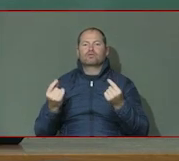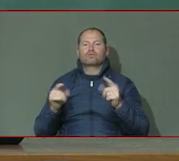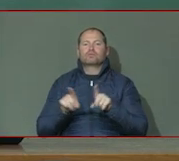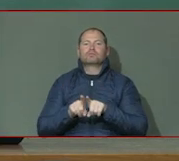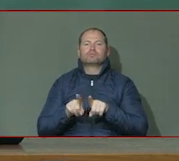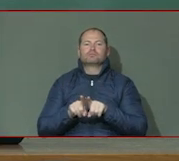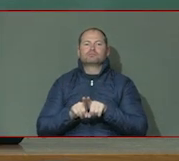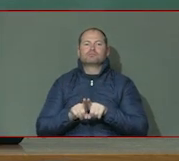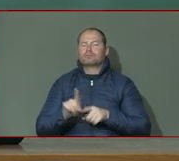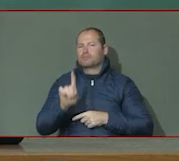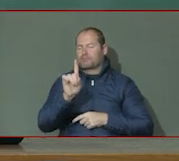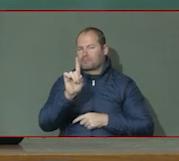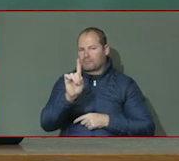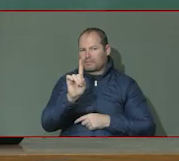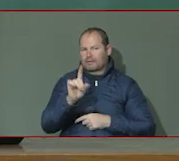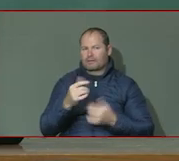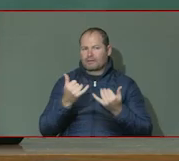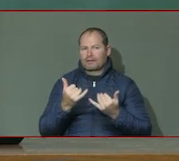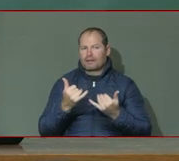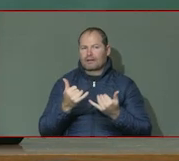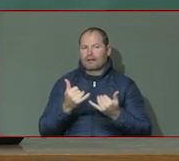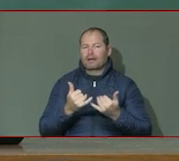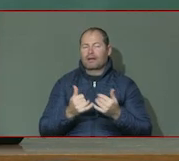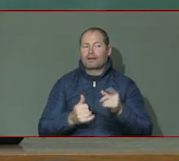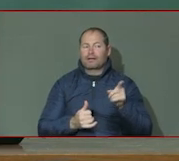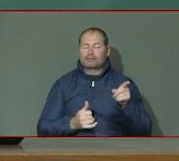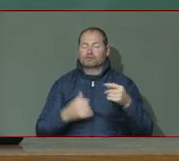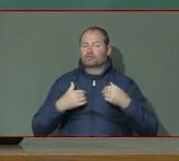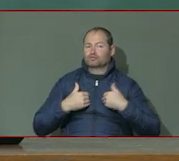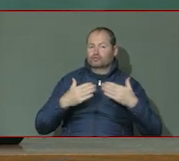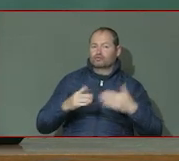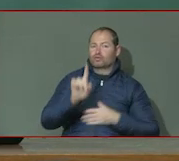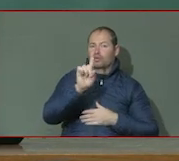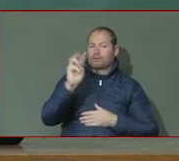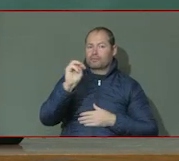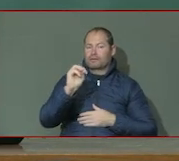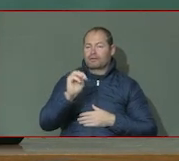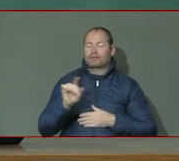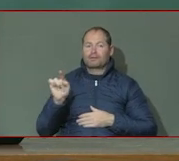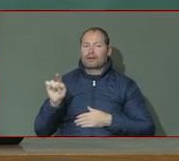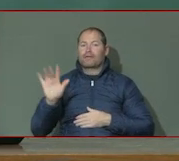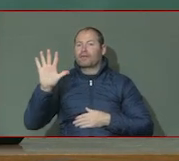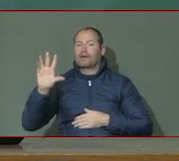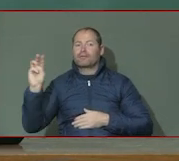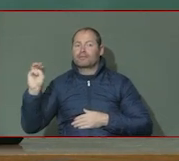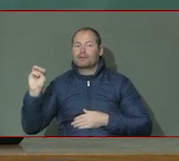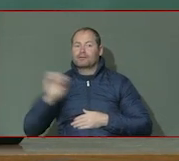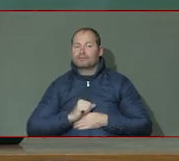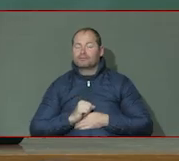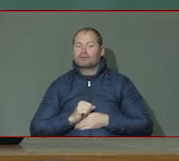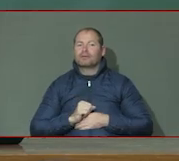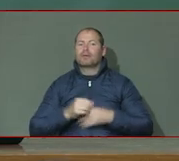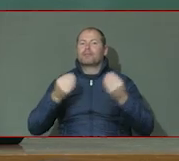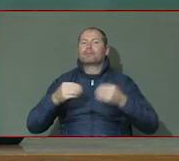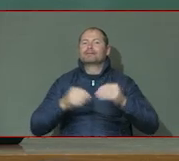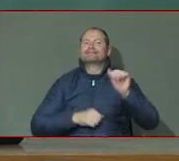right? But if the capital for the first business was 1 million and the capital for the second business was 5 million, business A did better.